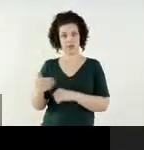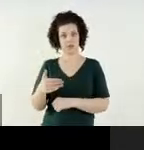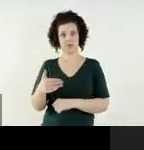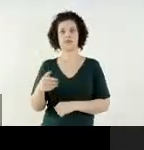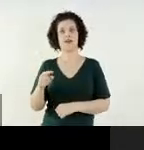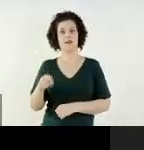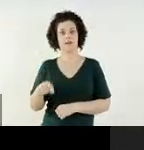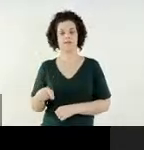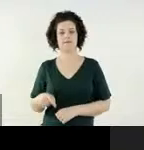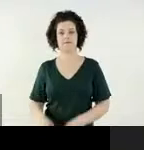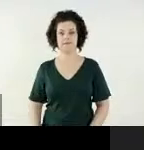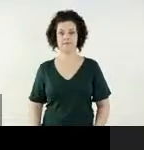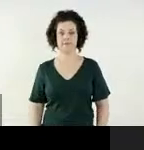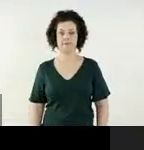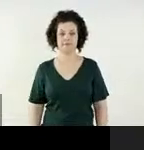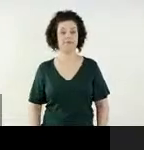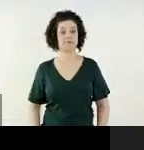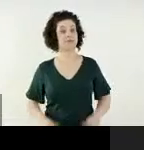Finally, and this is my last slide,